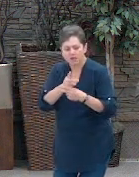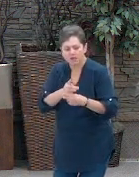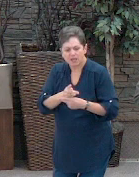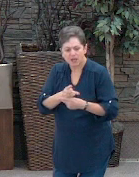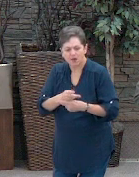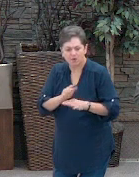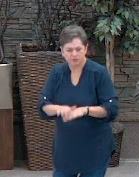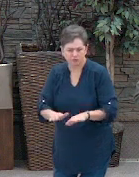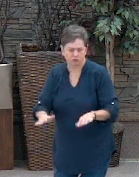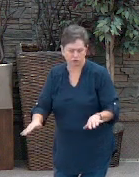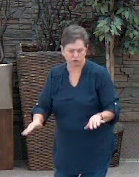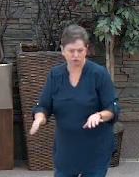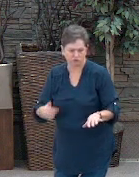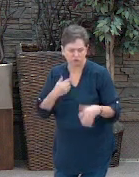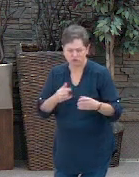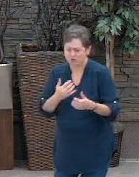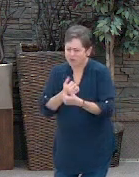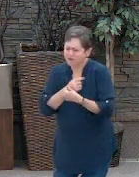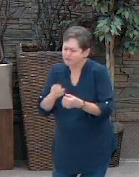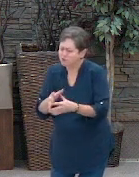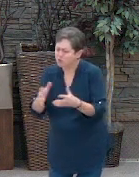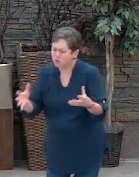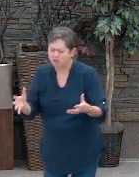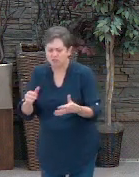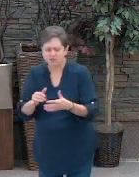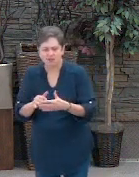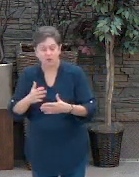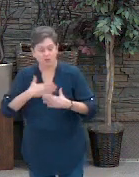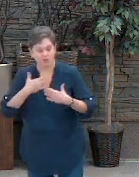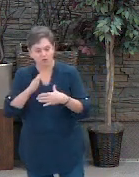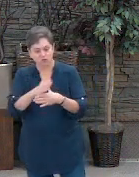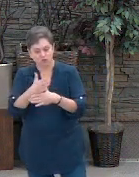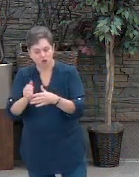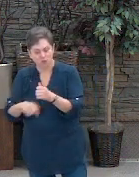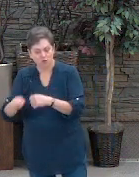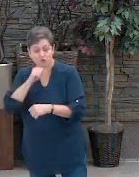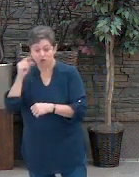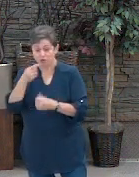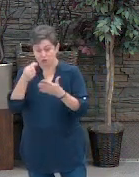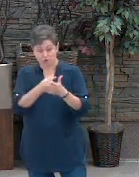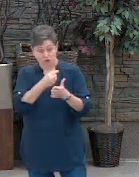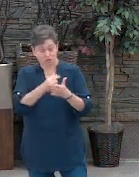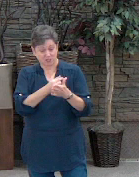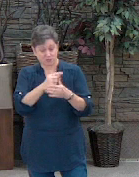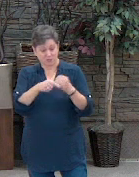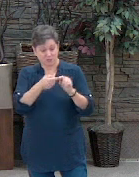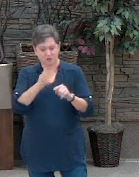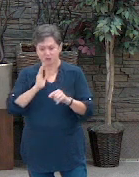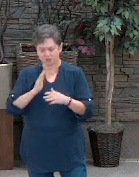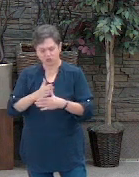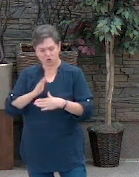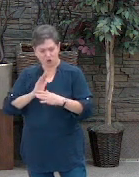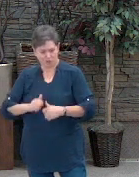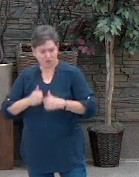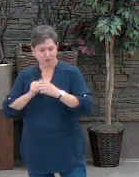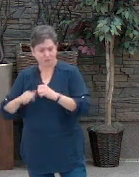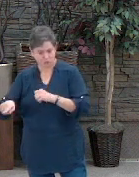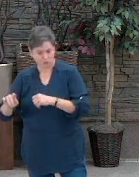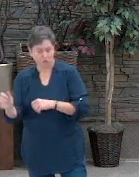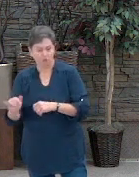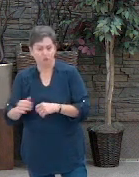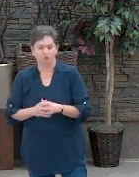little children. We loved you so much that we were delighted to share with you not only the gospel of God, but our lives as well,